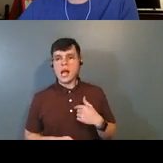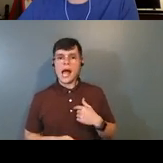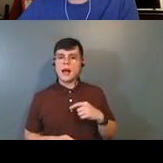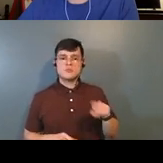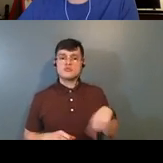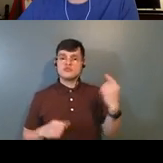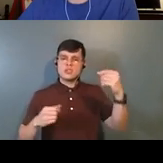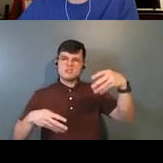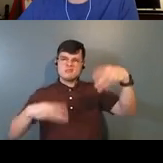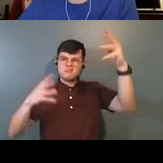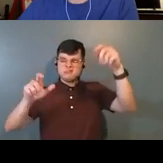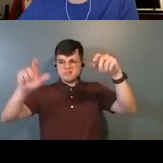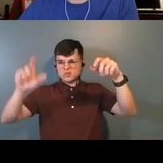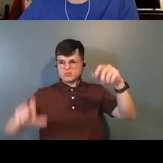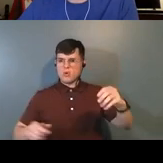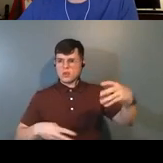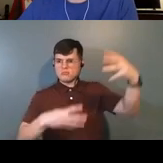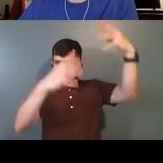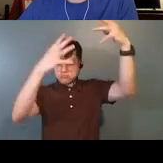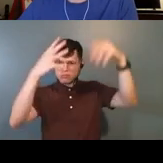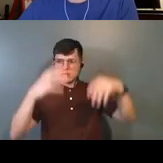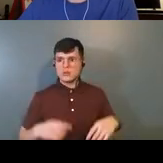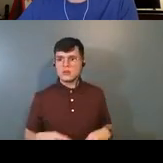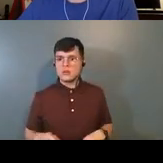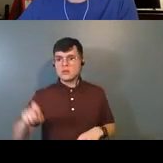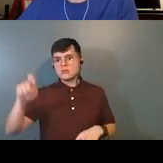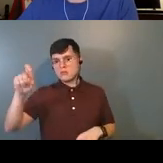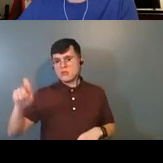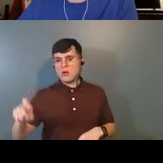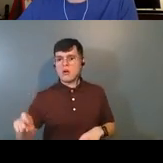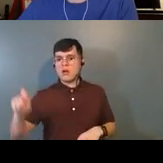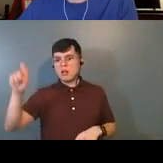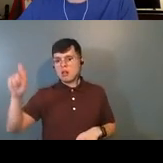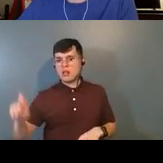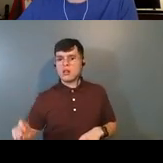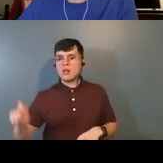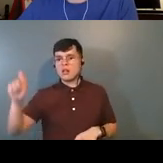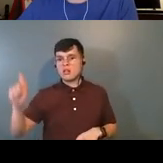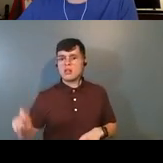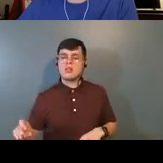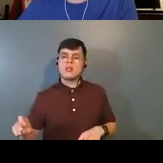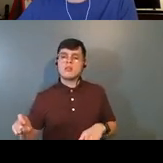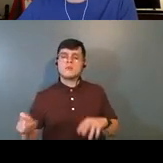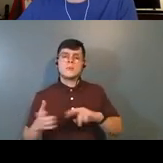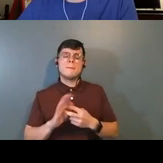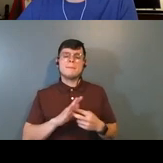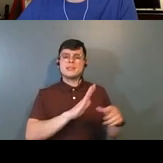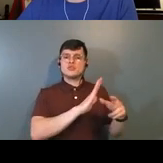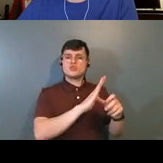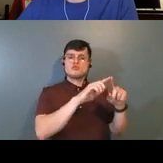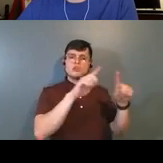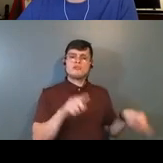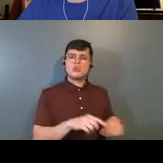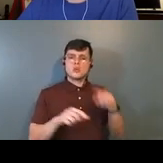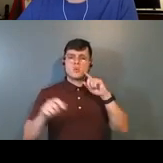page. She's moving. She's just crawling. She's just moving the screen reader's cursor through each line in the